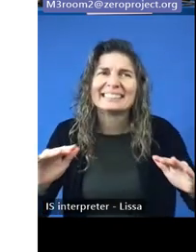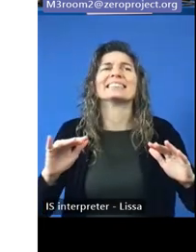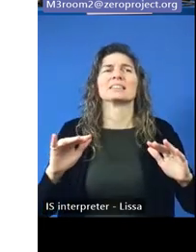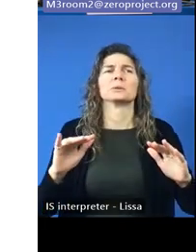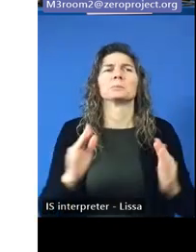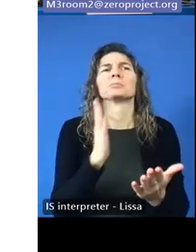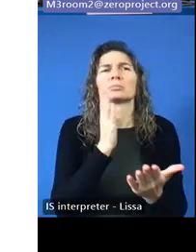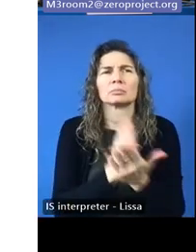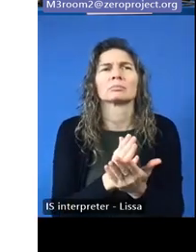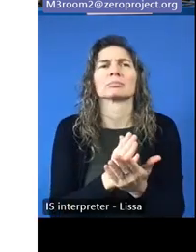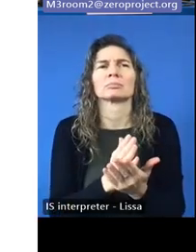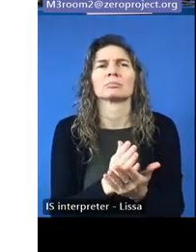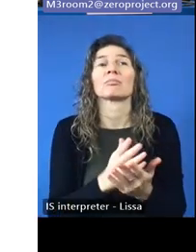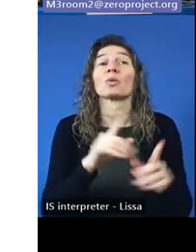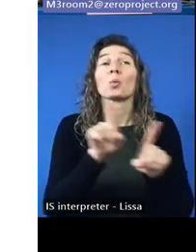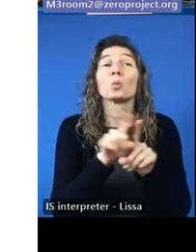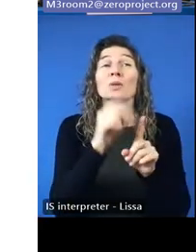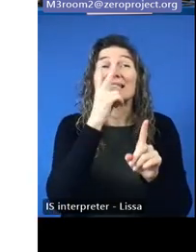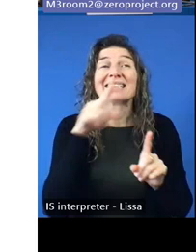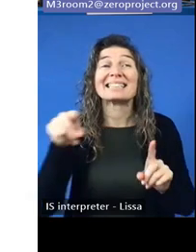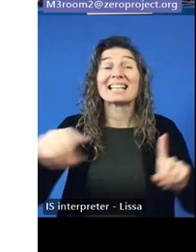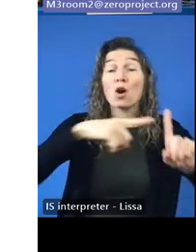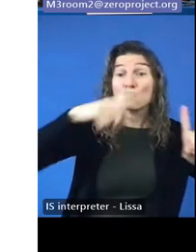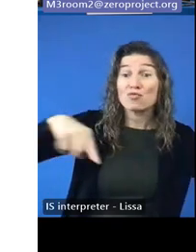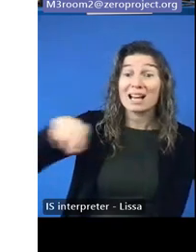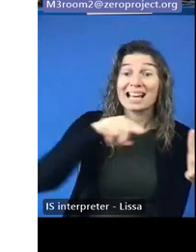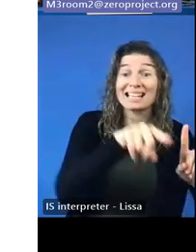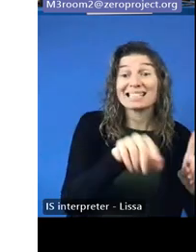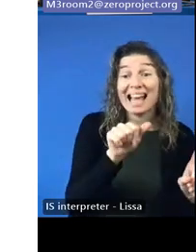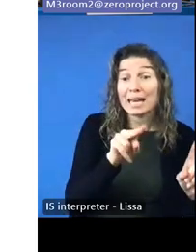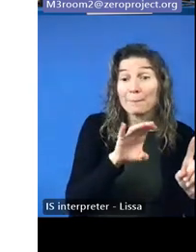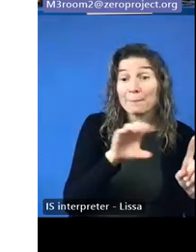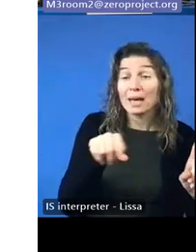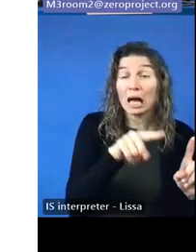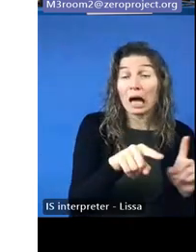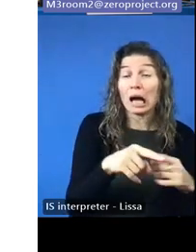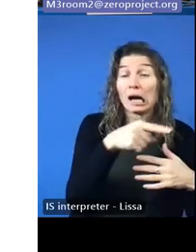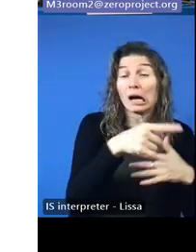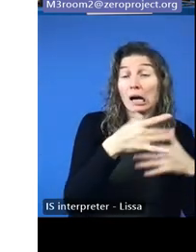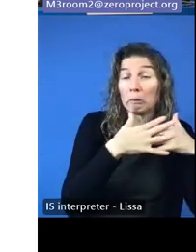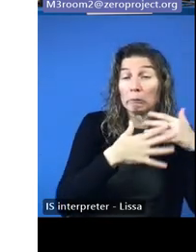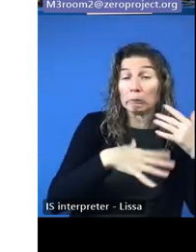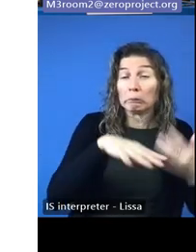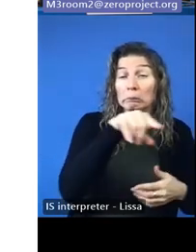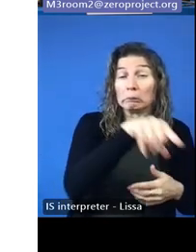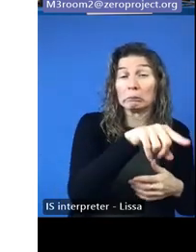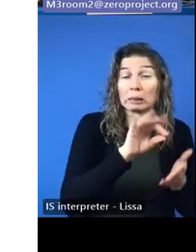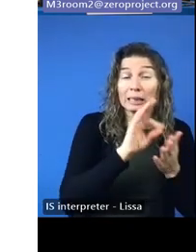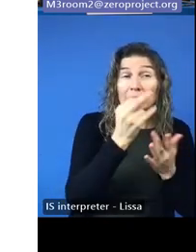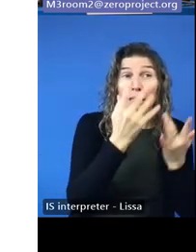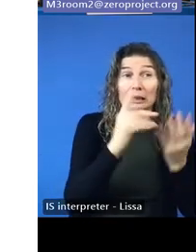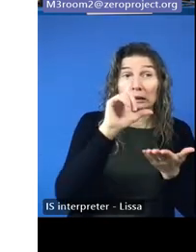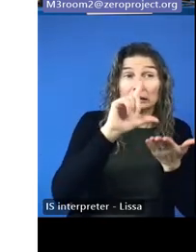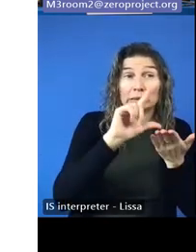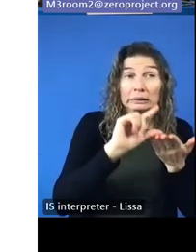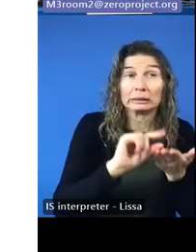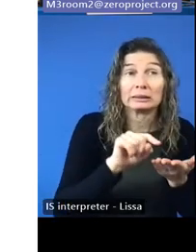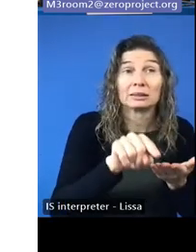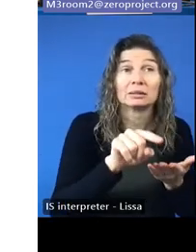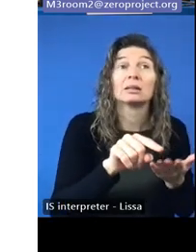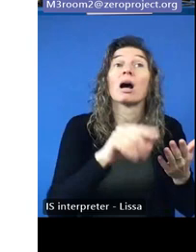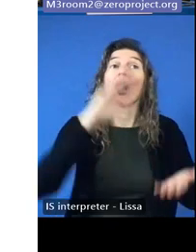21%. Training evaluations and internal program evaluations have shown us that not only does it increase knowledge